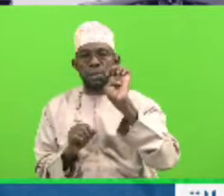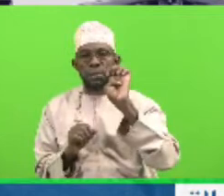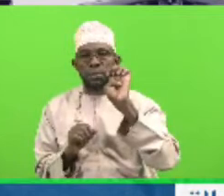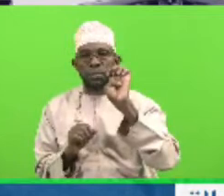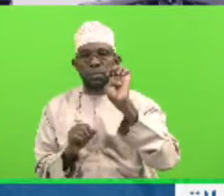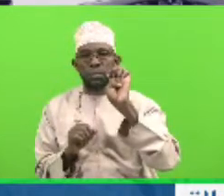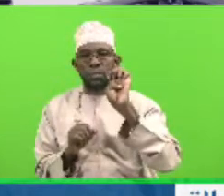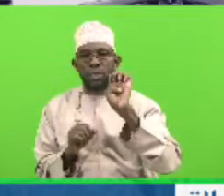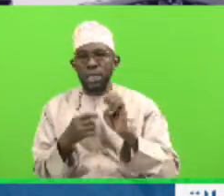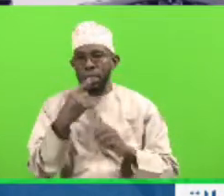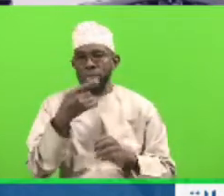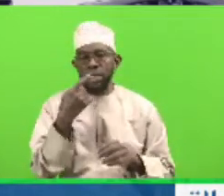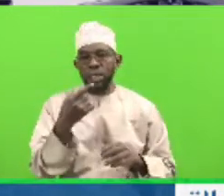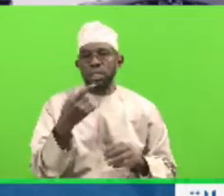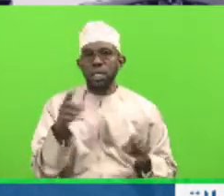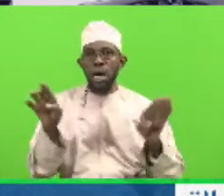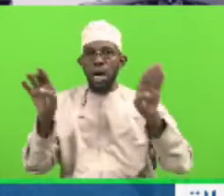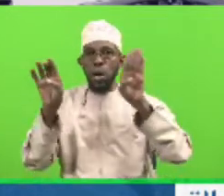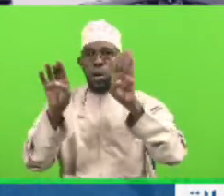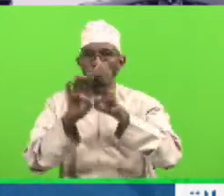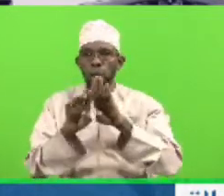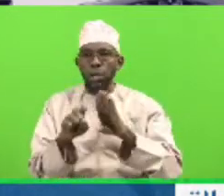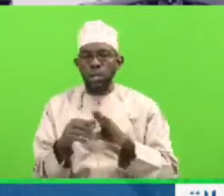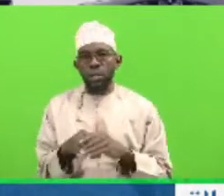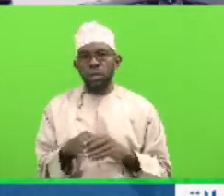It's alleged that he said, lock them